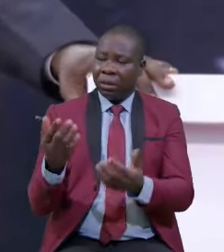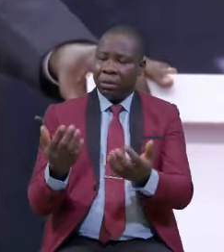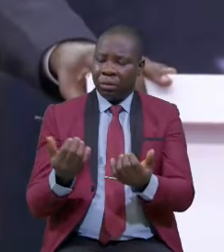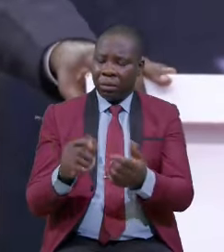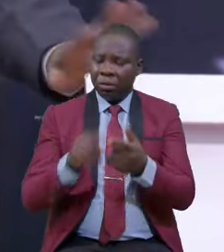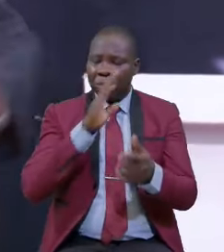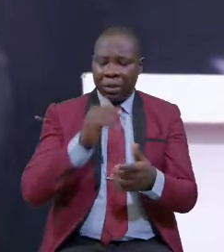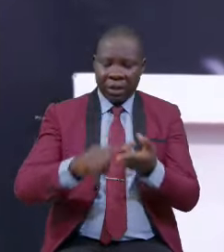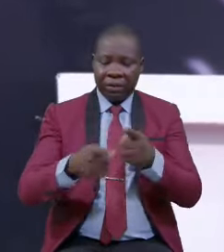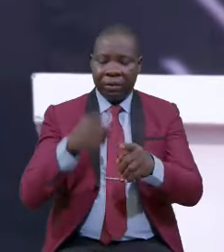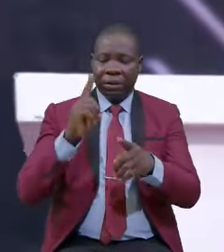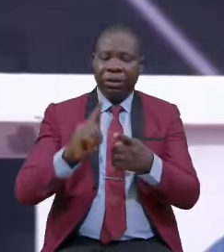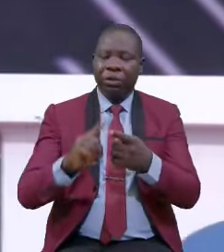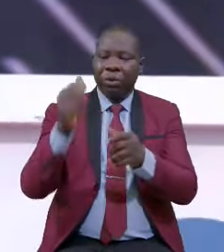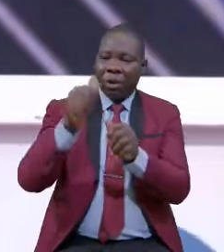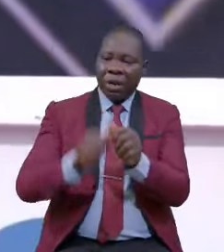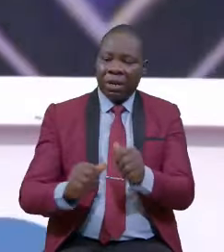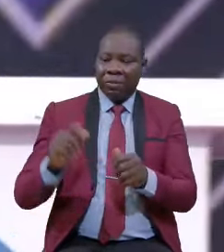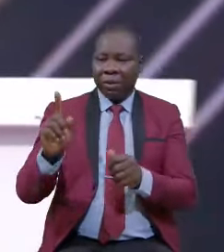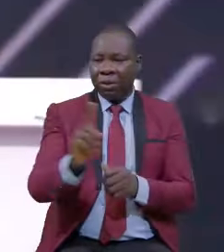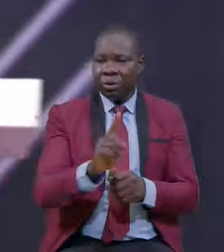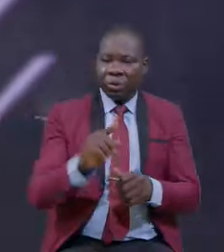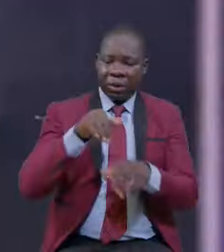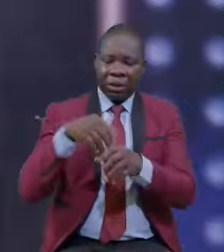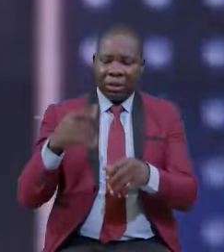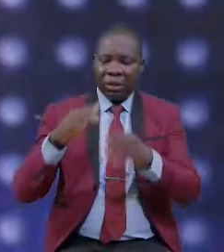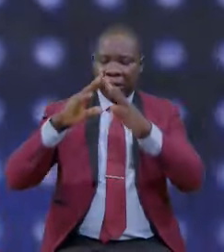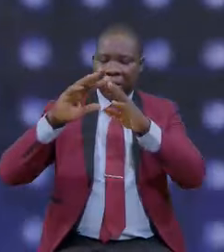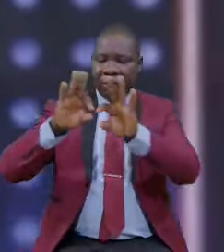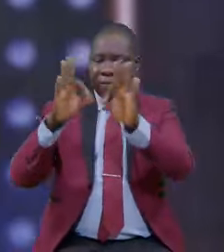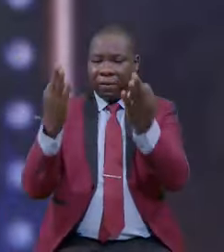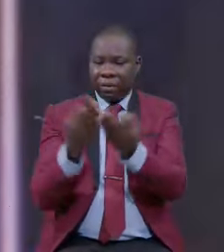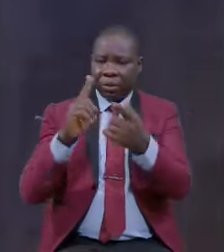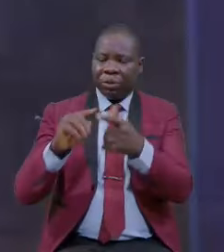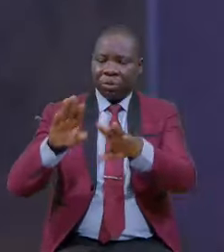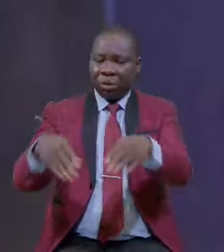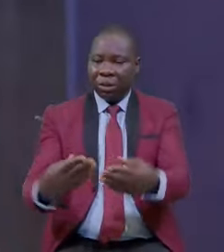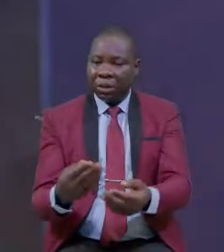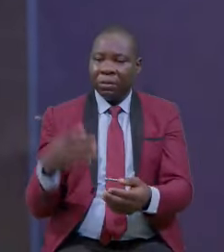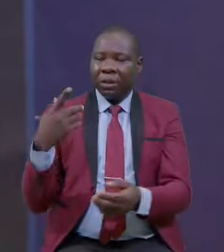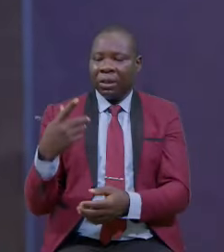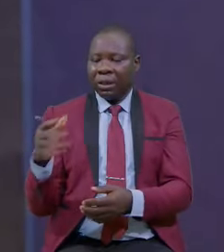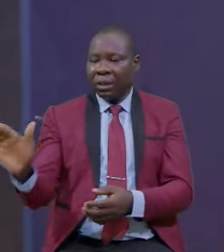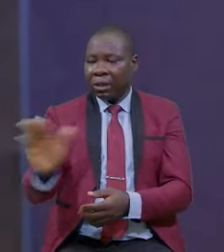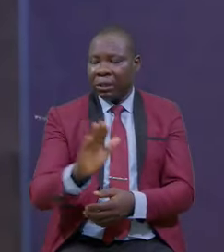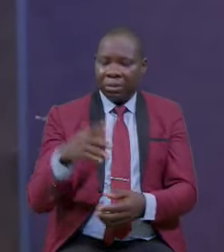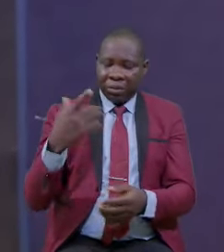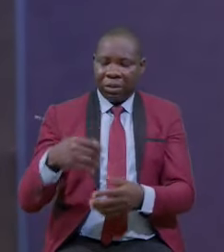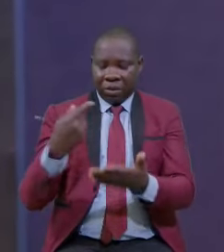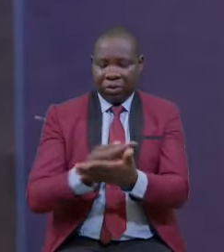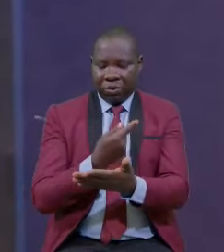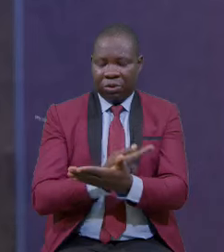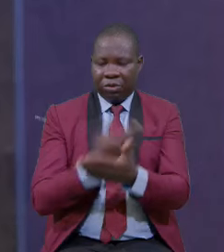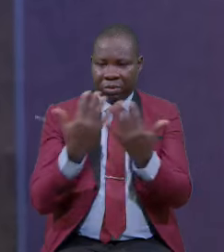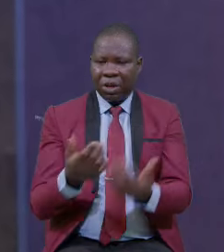said, whatever it will take, send Lazarus. Did you put aside any